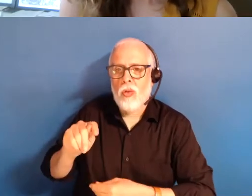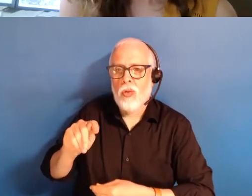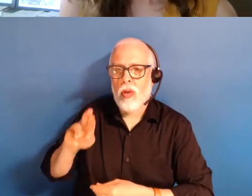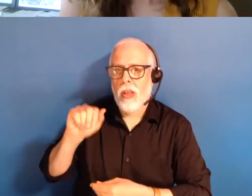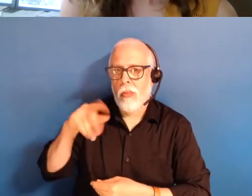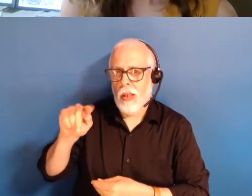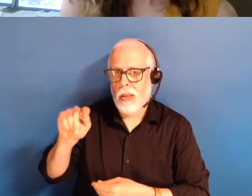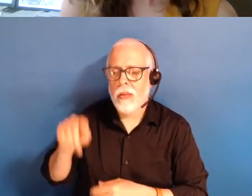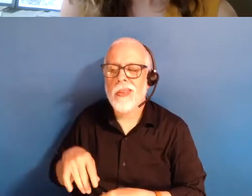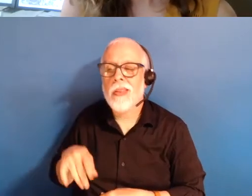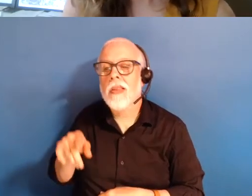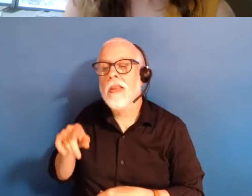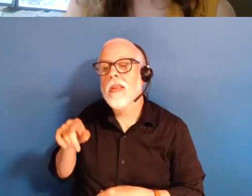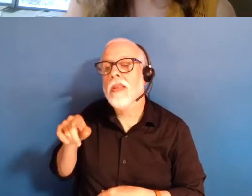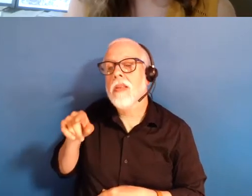The